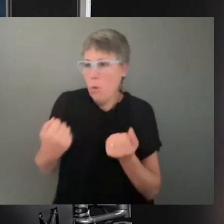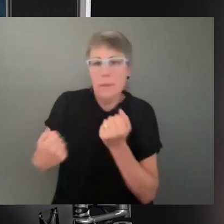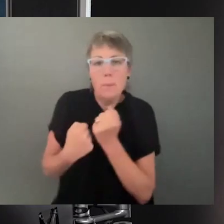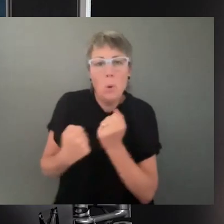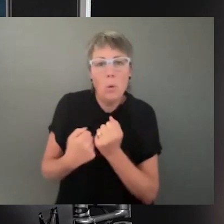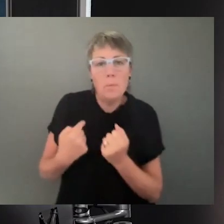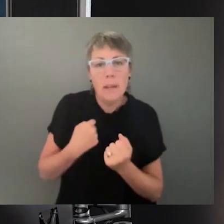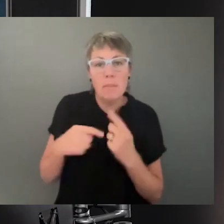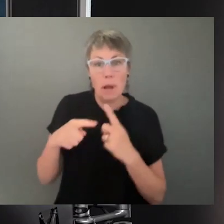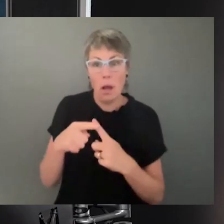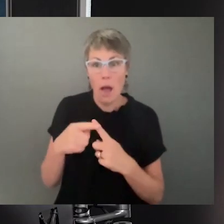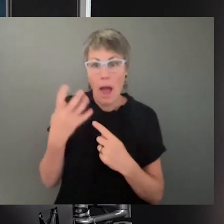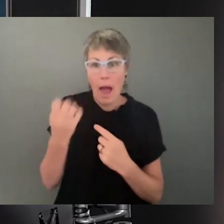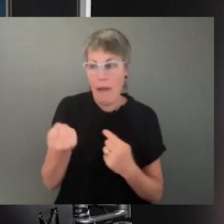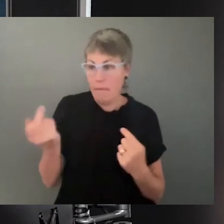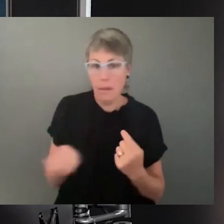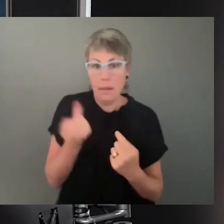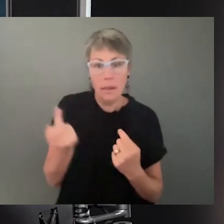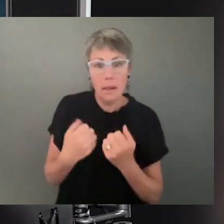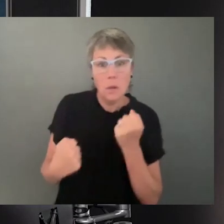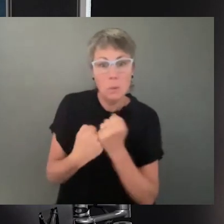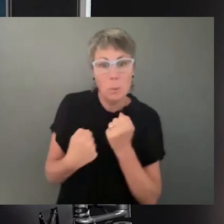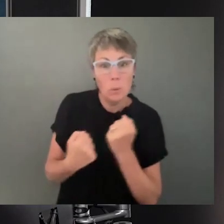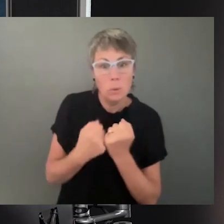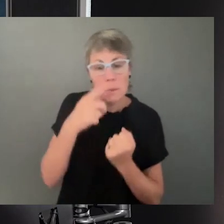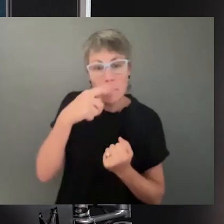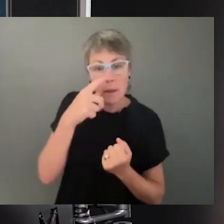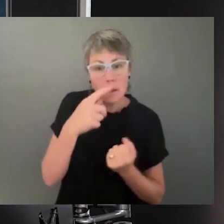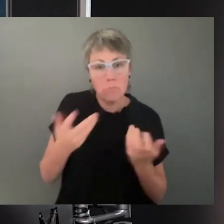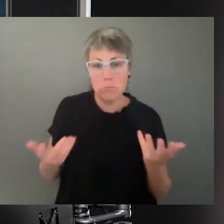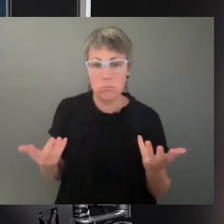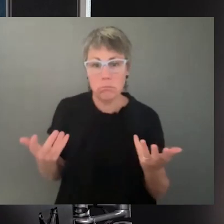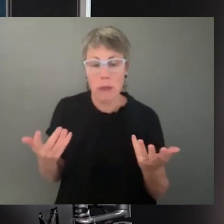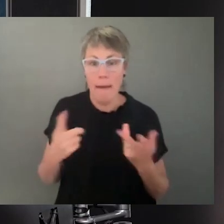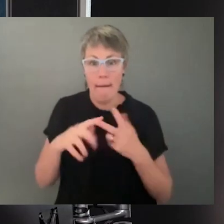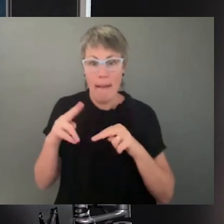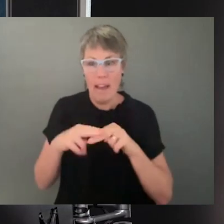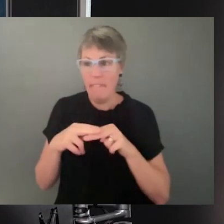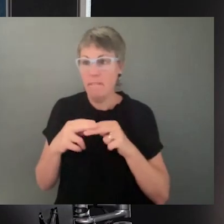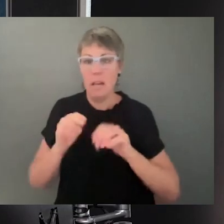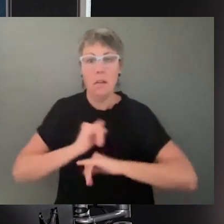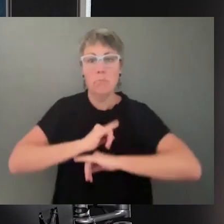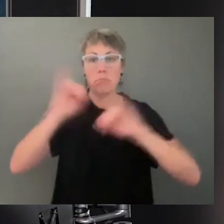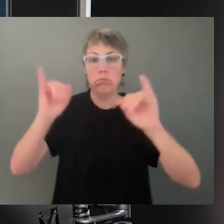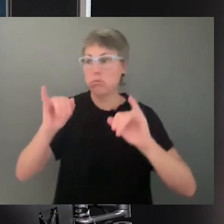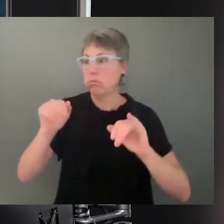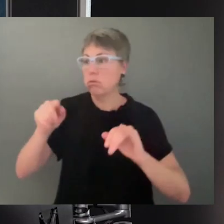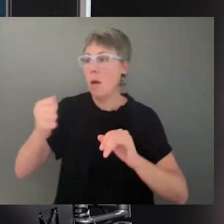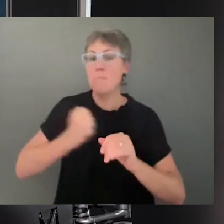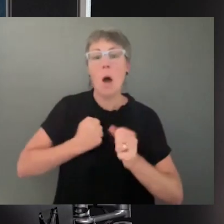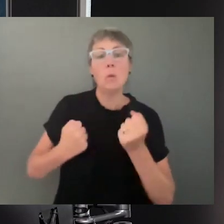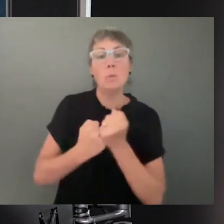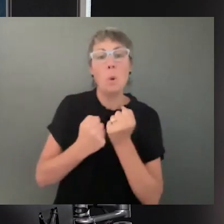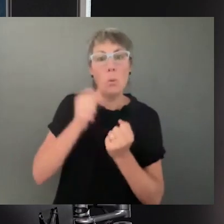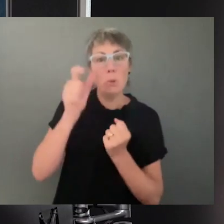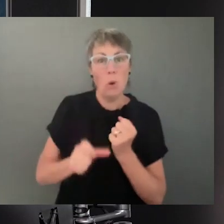give, receive support from other people. And the availability of those supports and resources on any given day. When